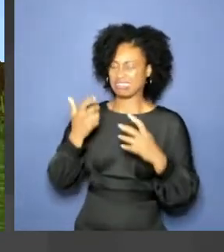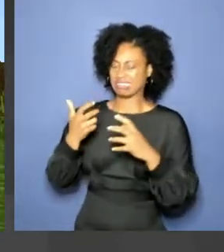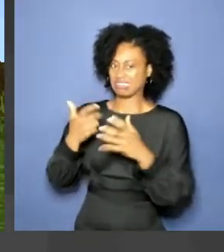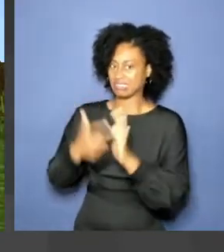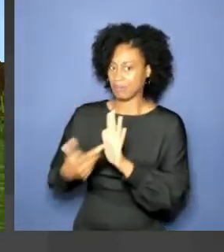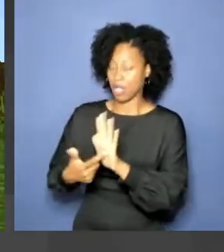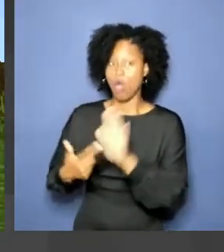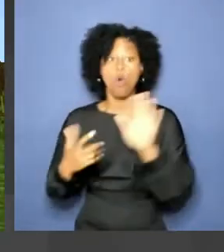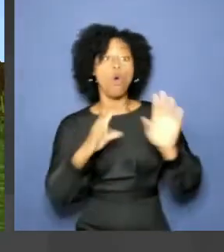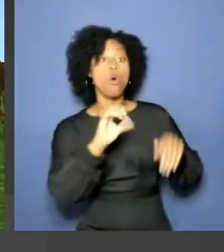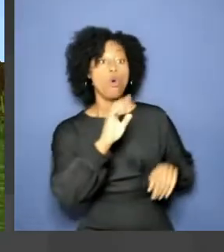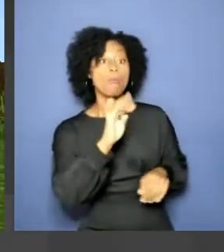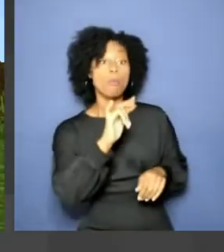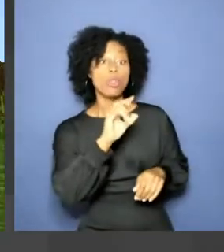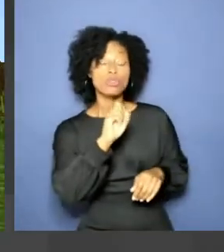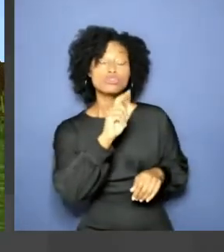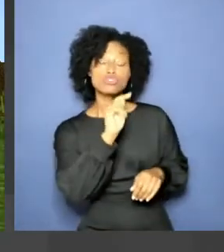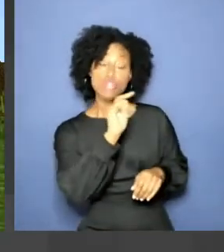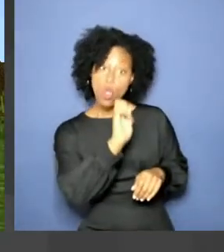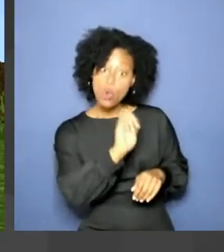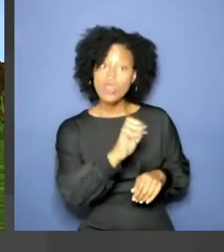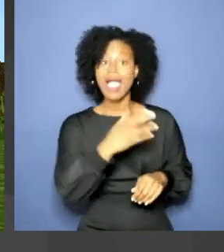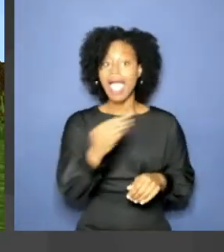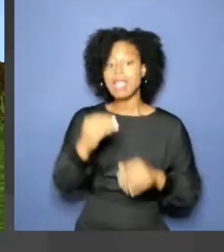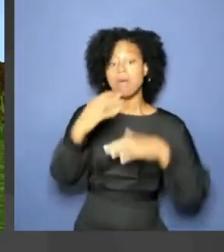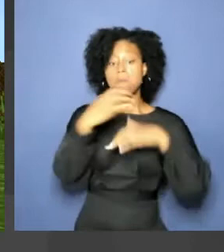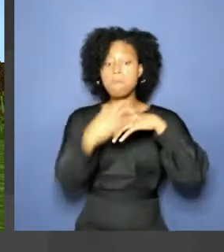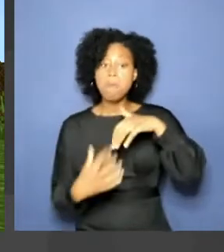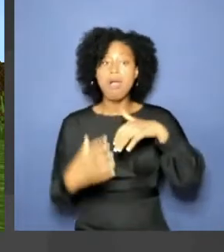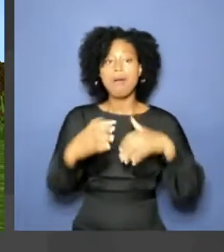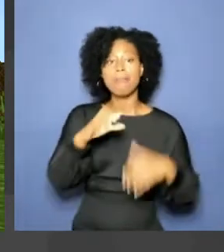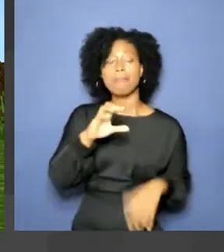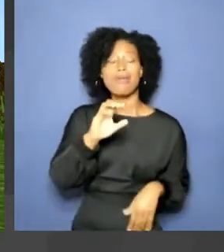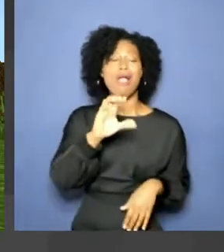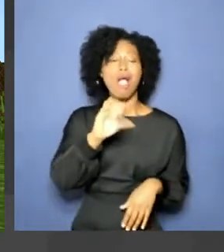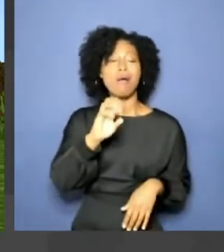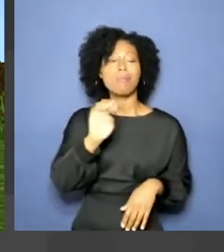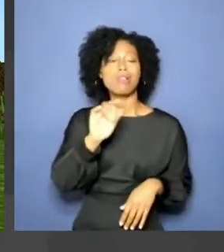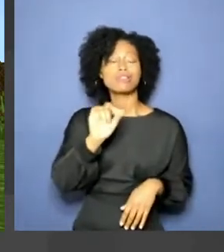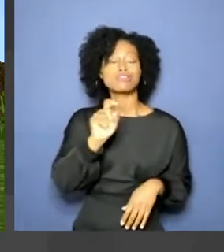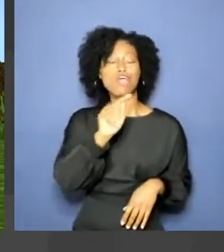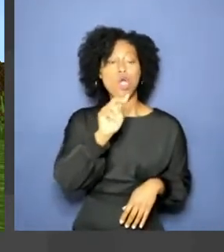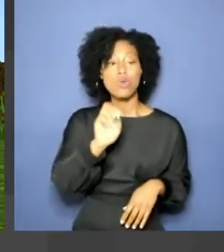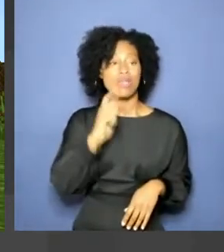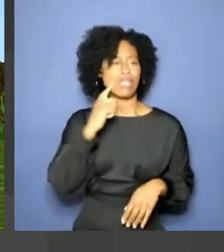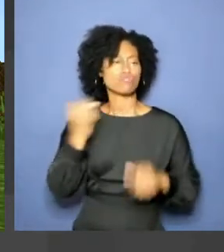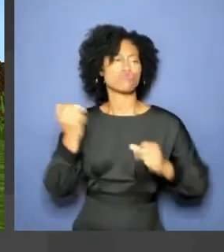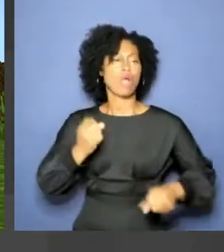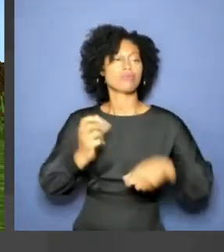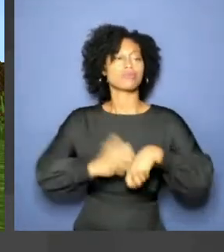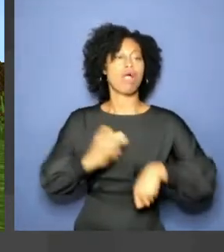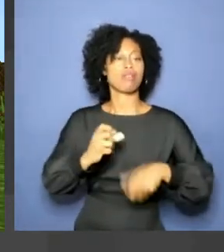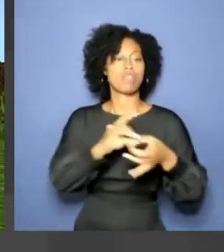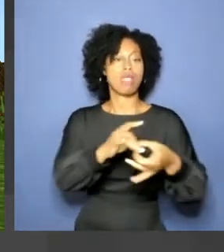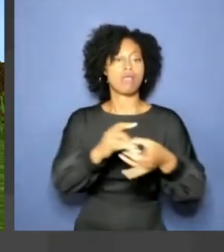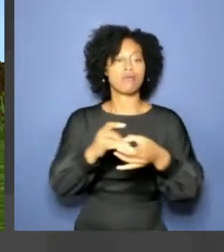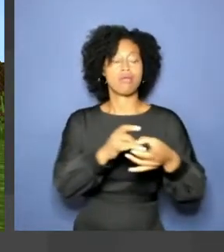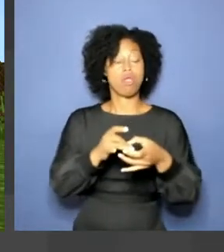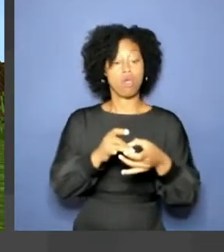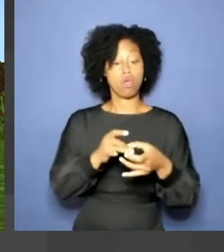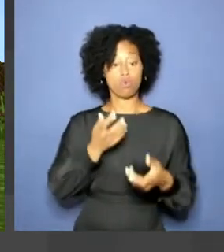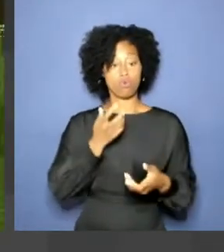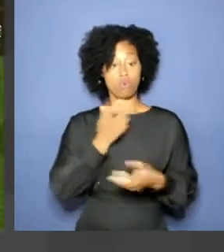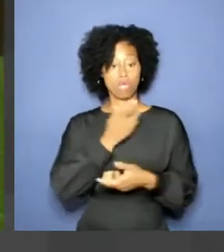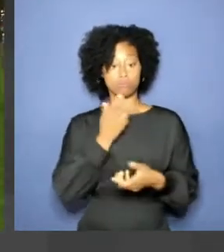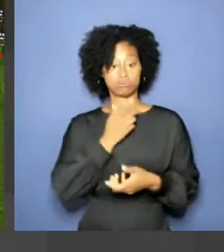and Mossy Cobblestone. A relationship that's truly rock solid. Oh dear.